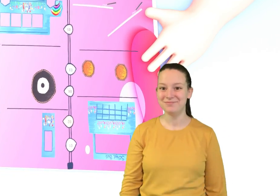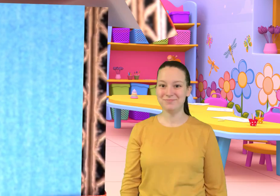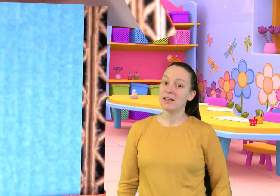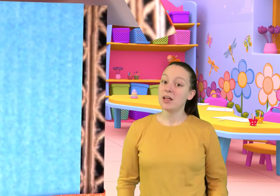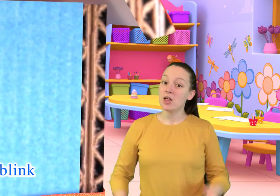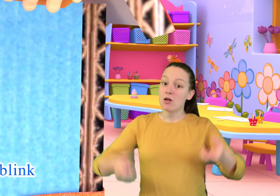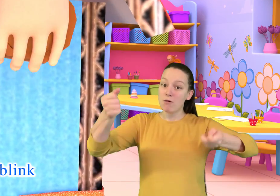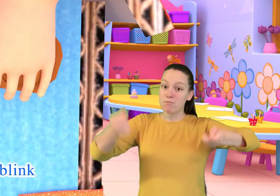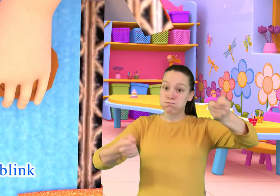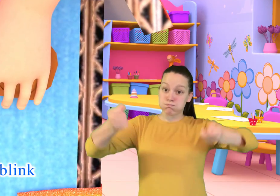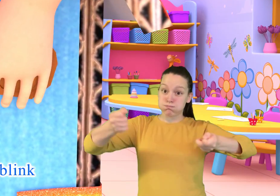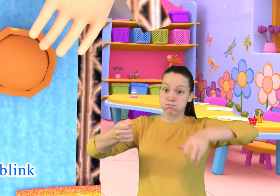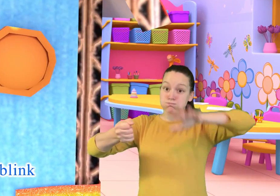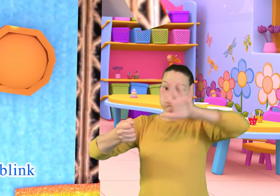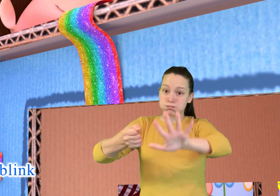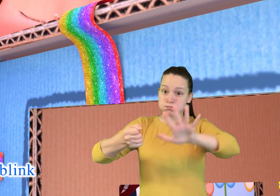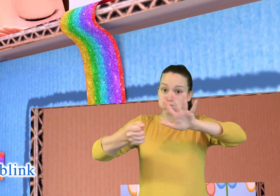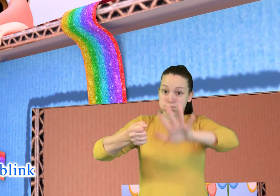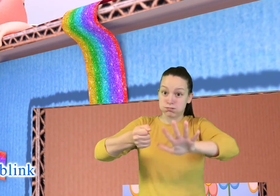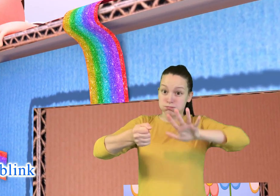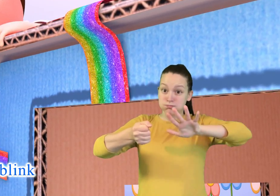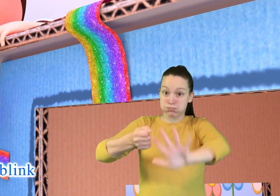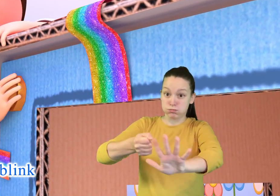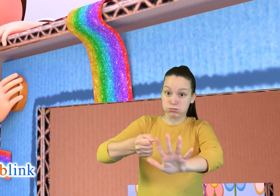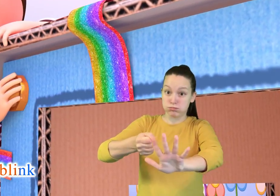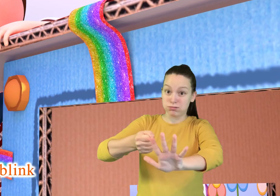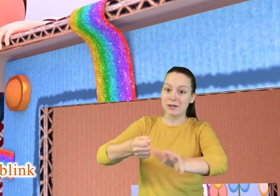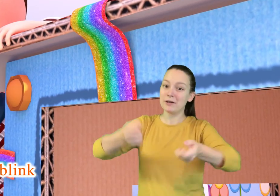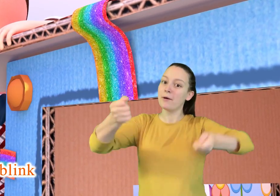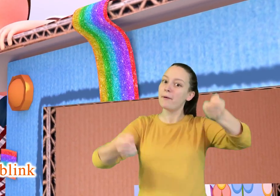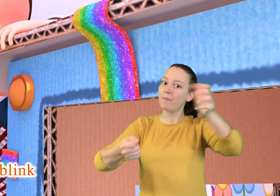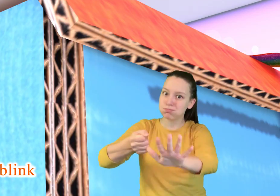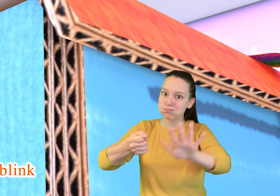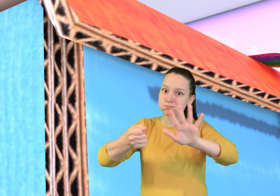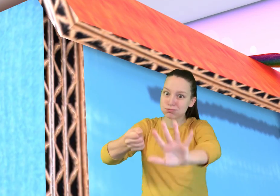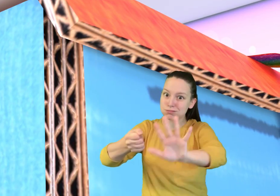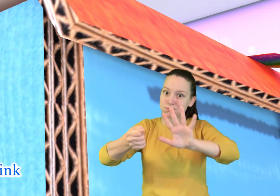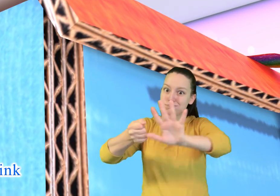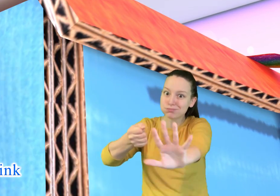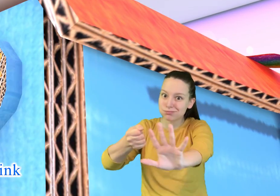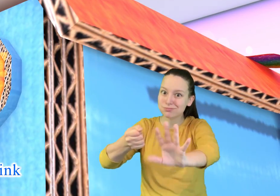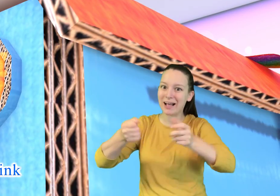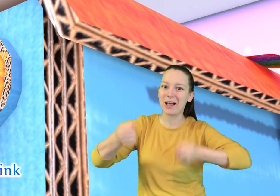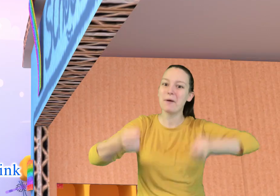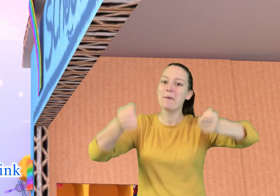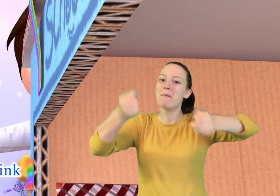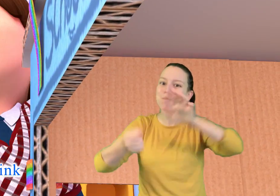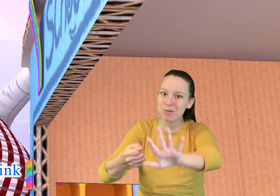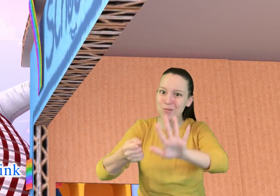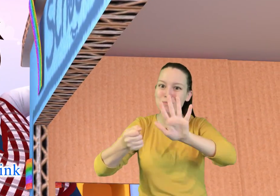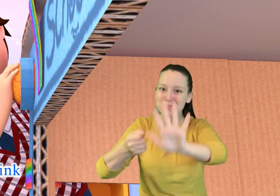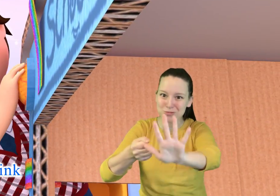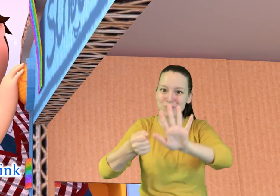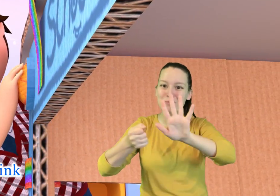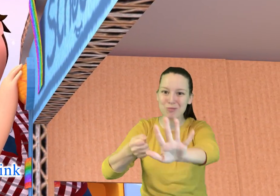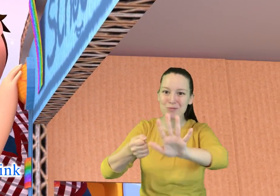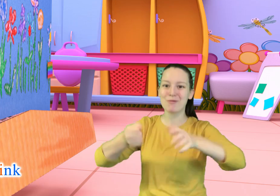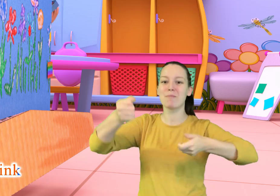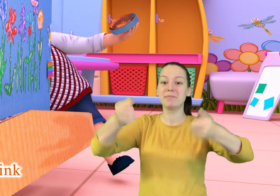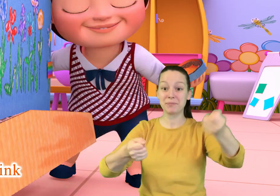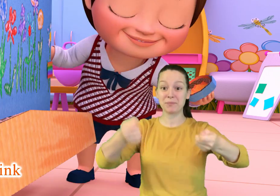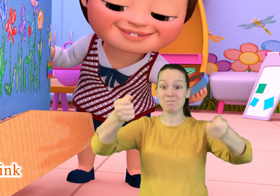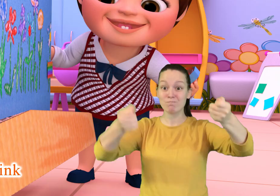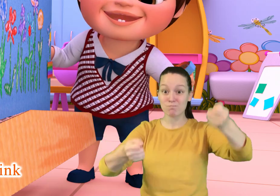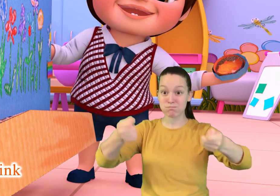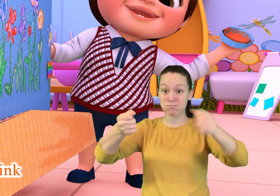town the lights on the bus go bling bling bling bling bling bling